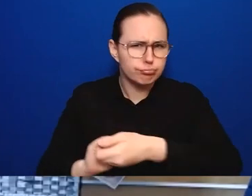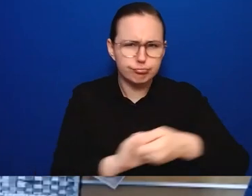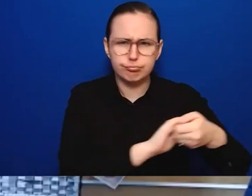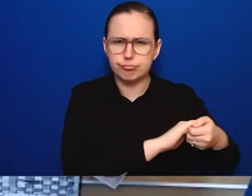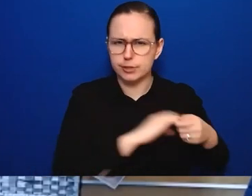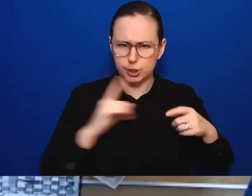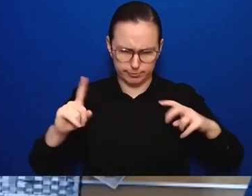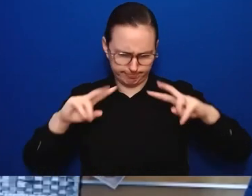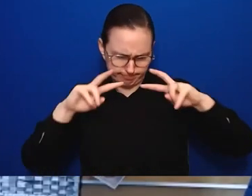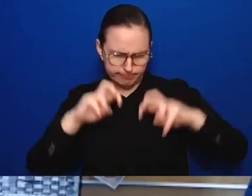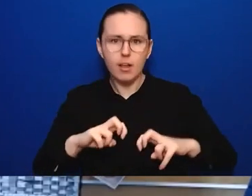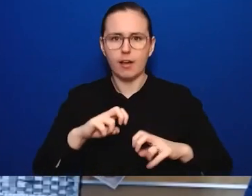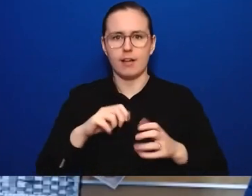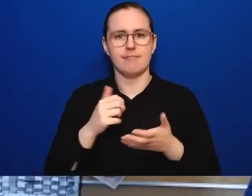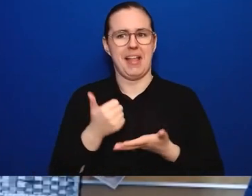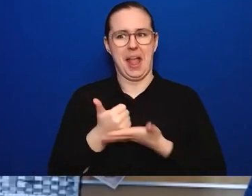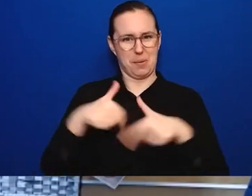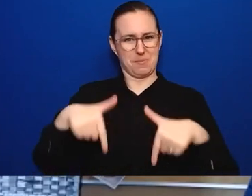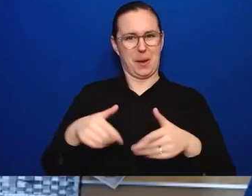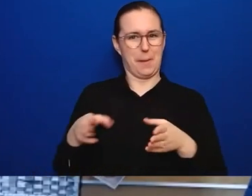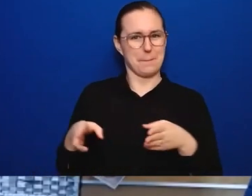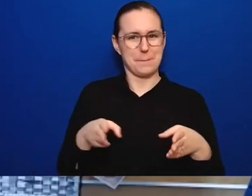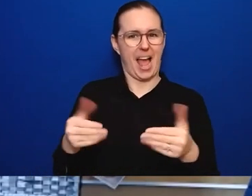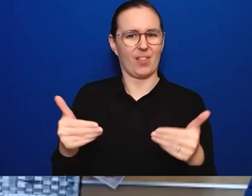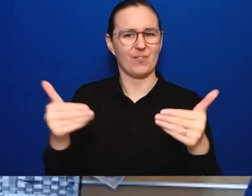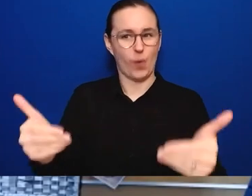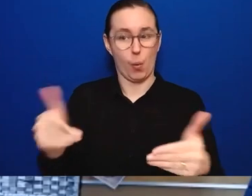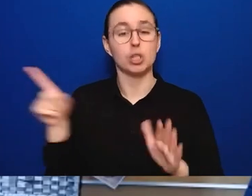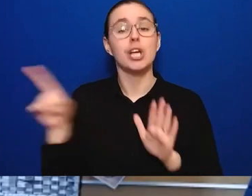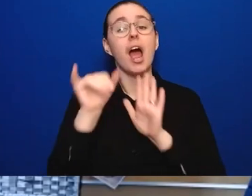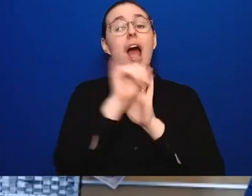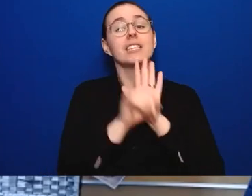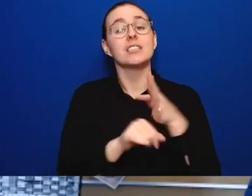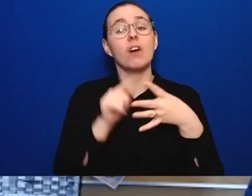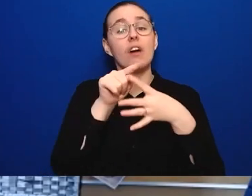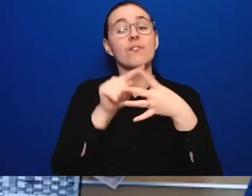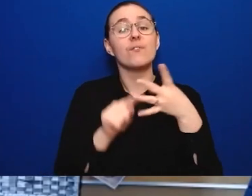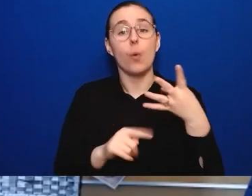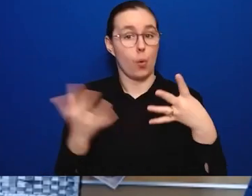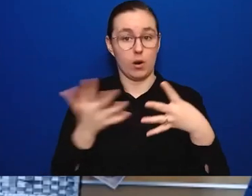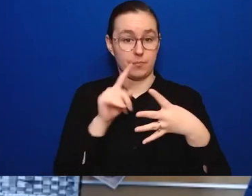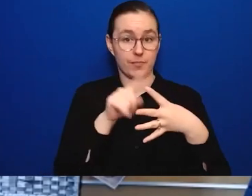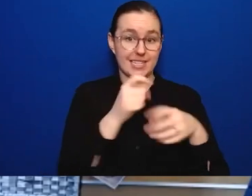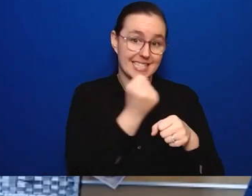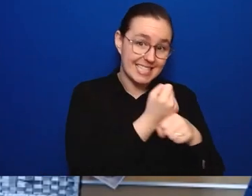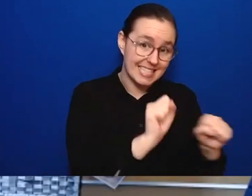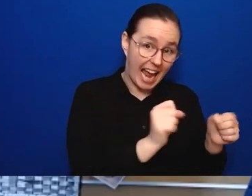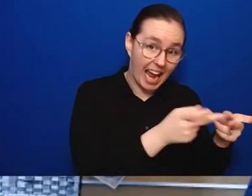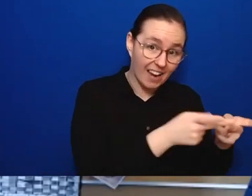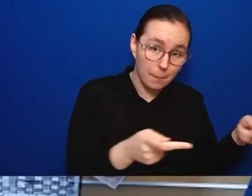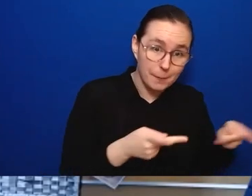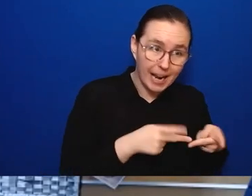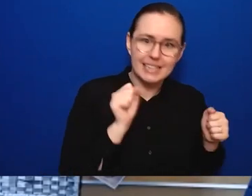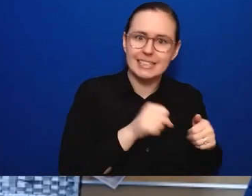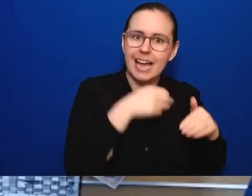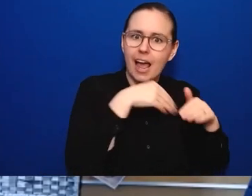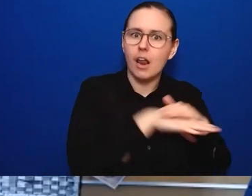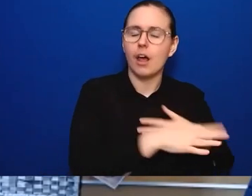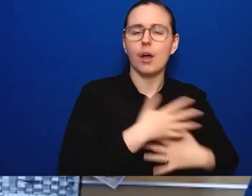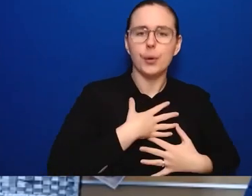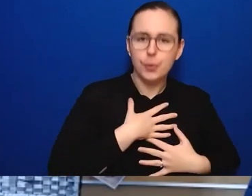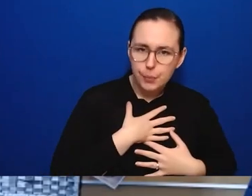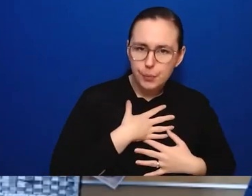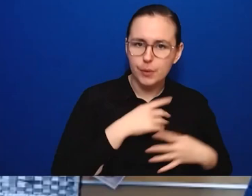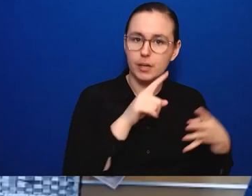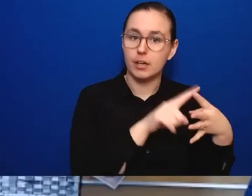identified need for safe spaces and safety plans, for healing supports, for strengthening relationships with